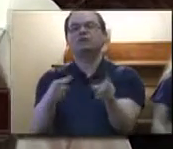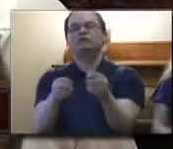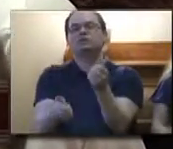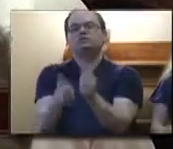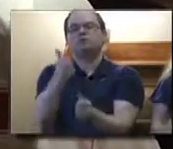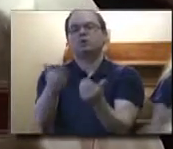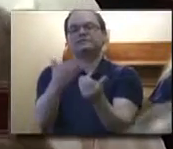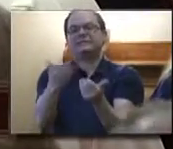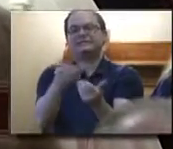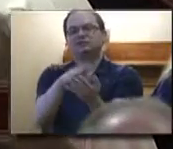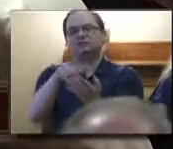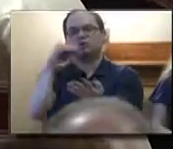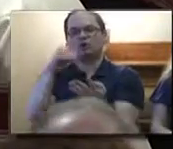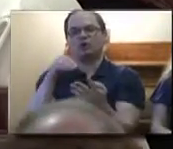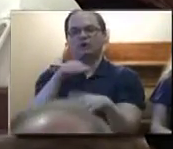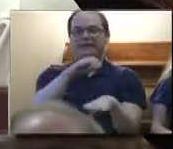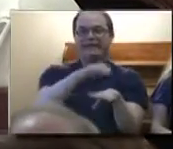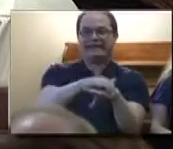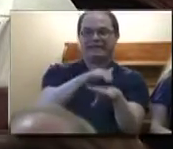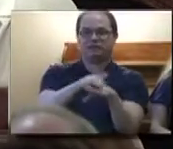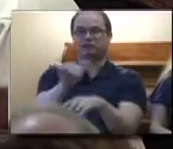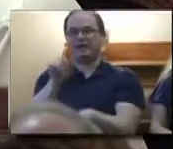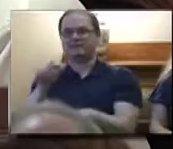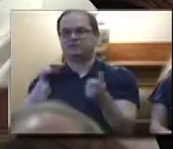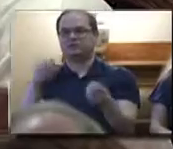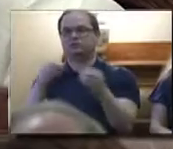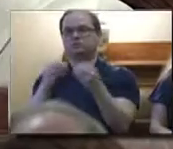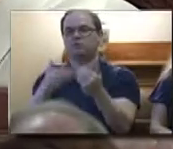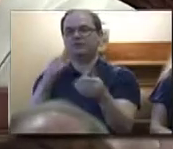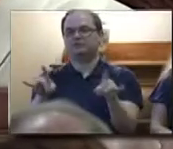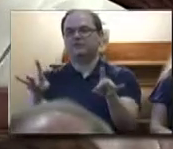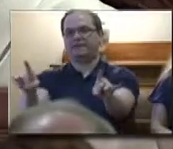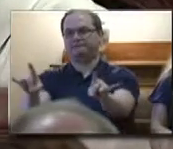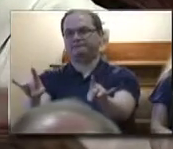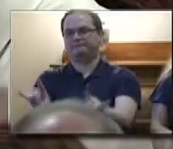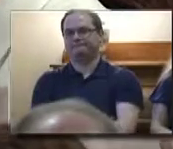learn, English or American Sign Language?